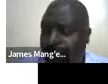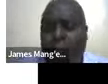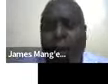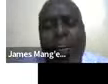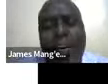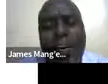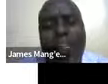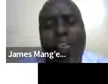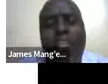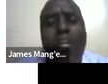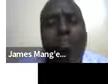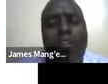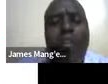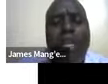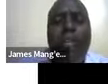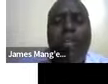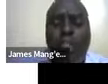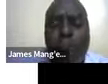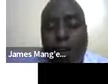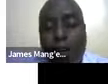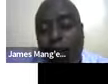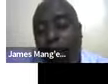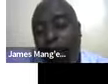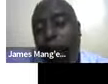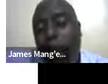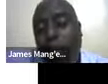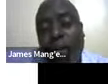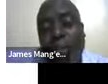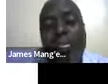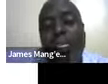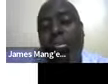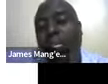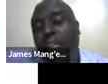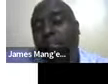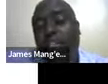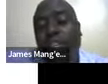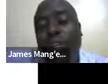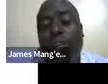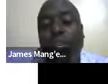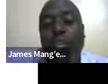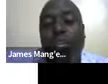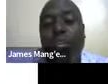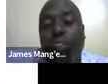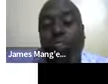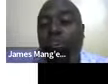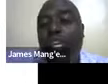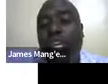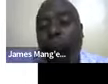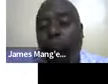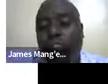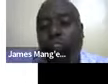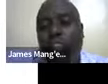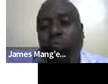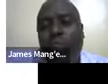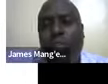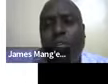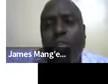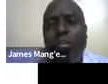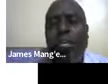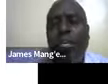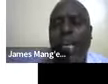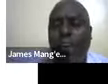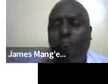one time I had a leadership and conflict management seminar in Morendati, in Naivasha. So I took in a number of